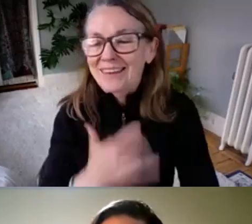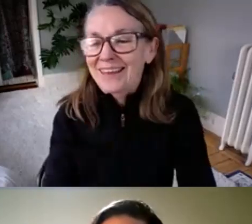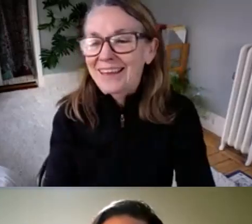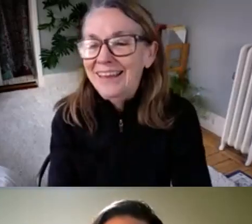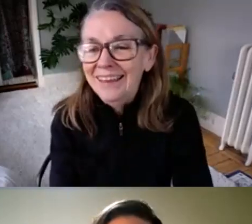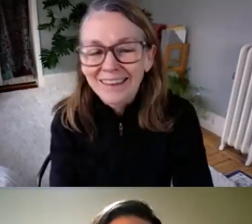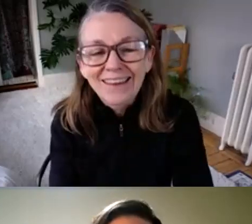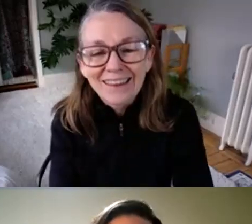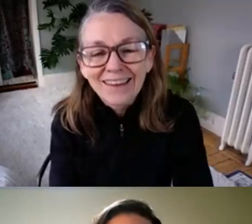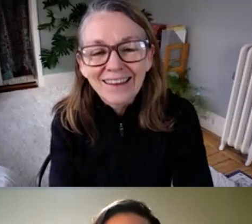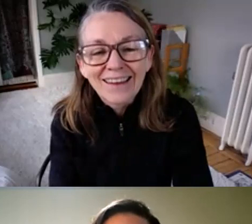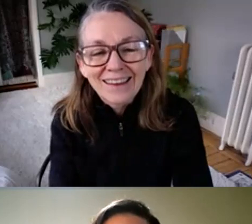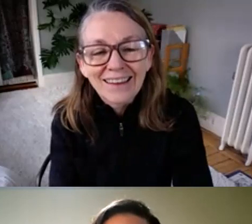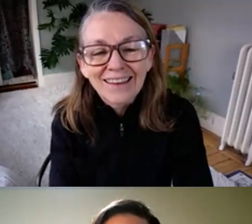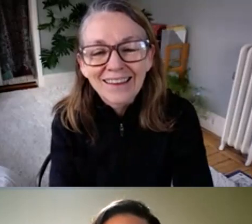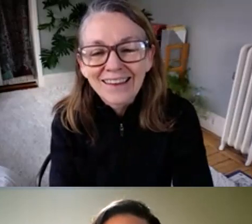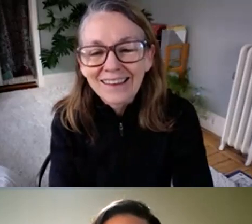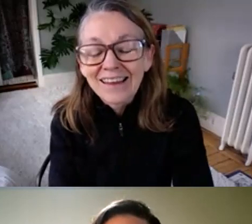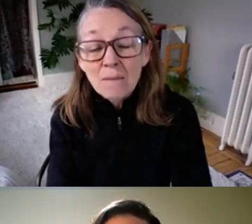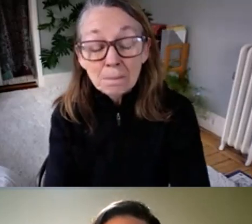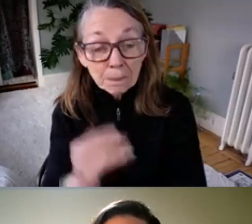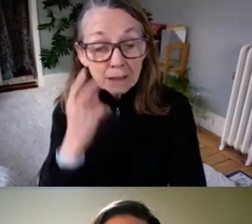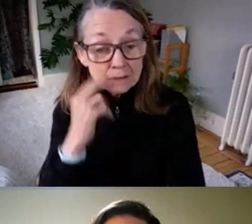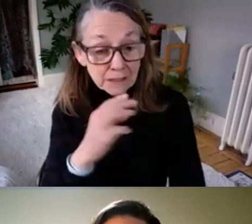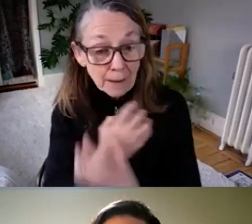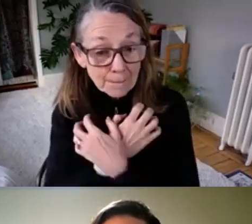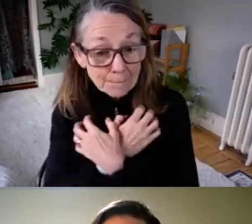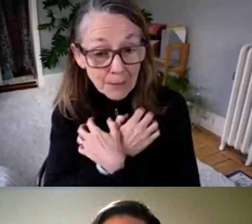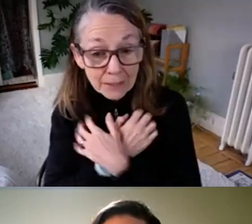Great, thank you. And then we have, I see Mike here today.